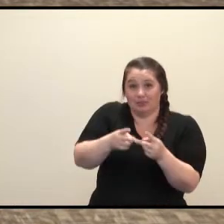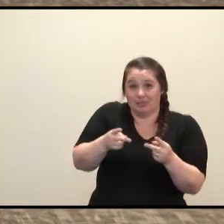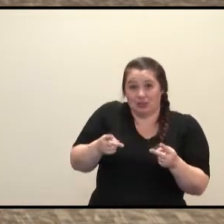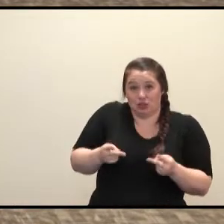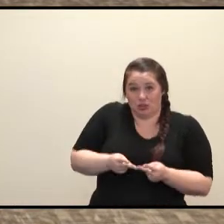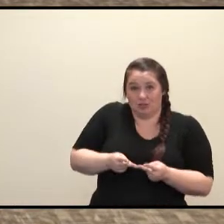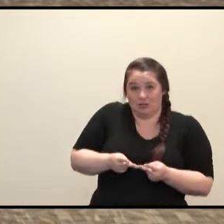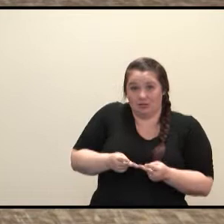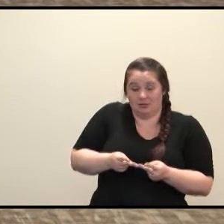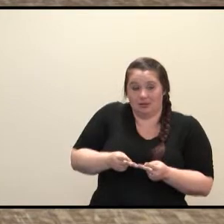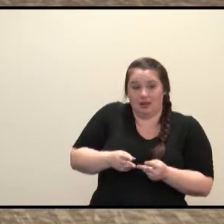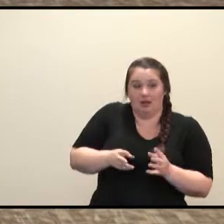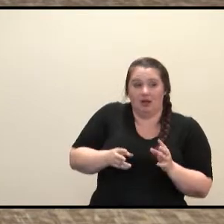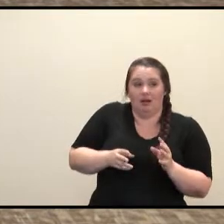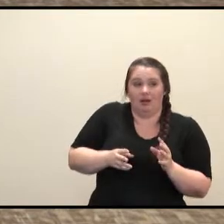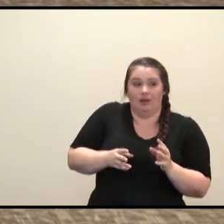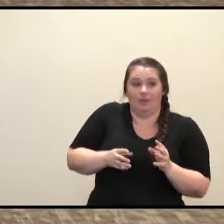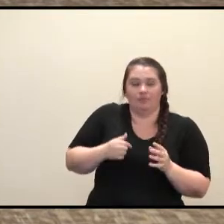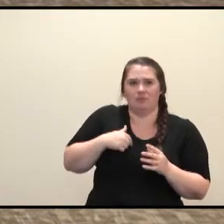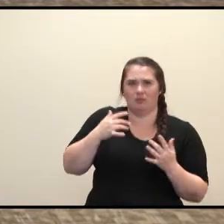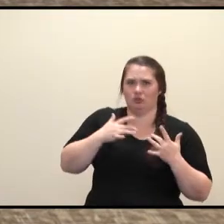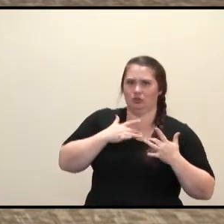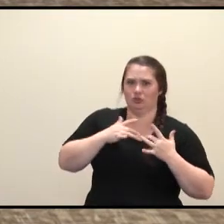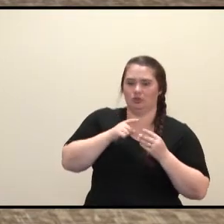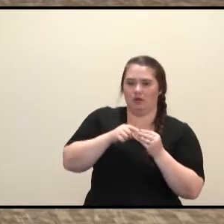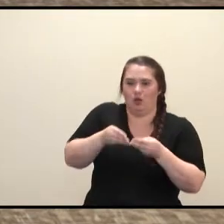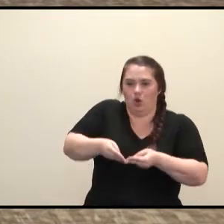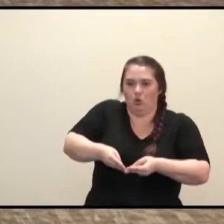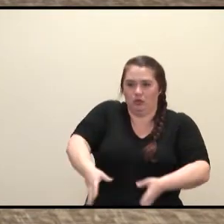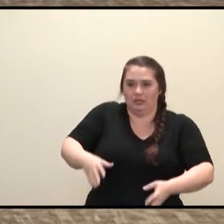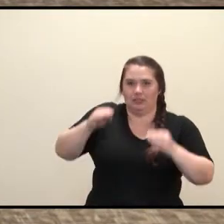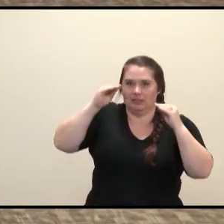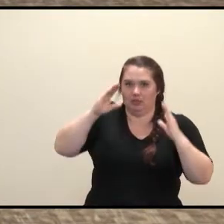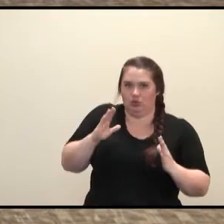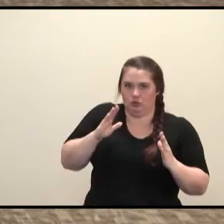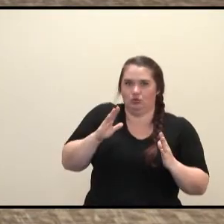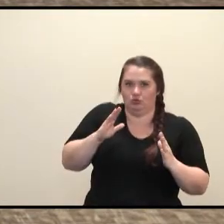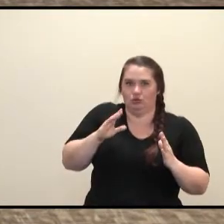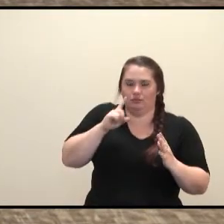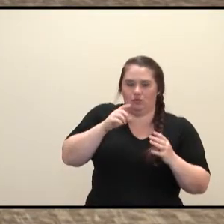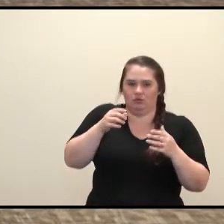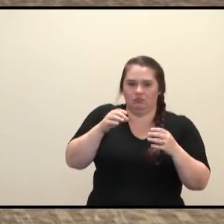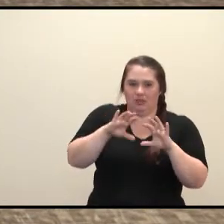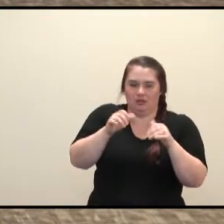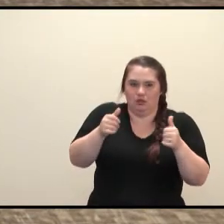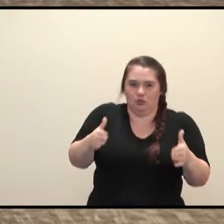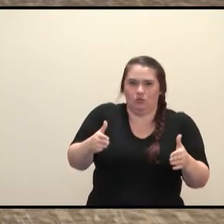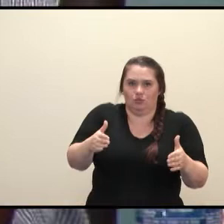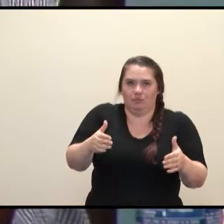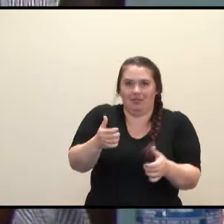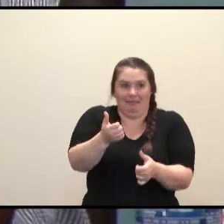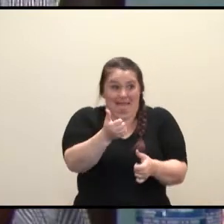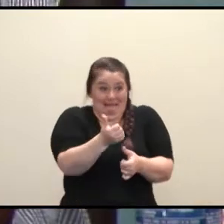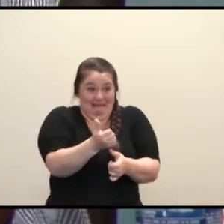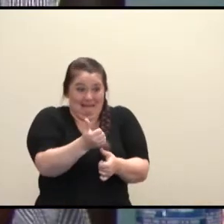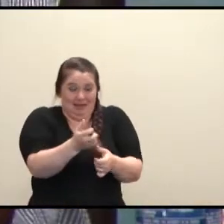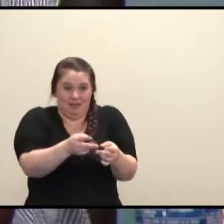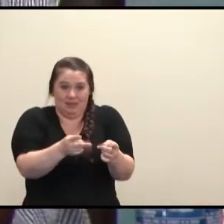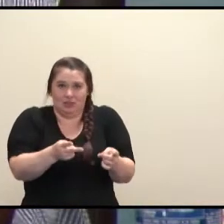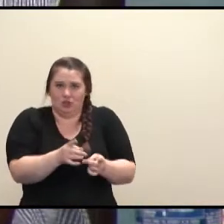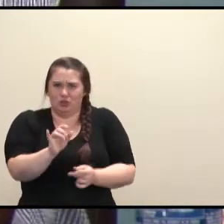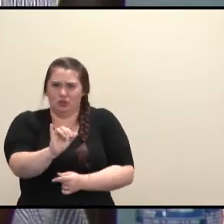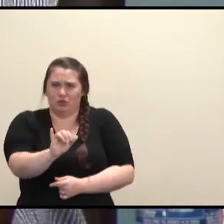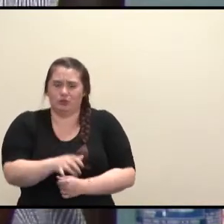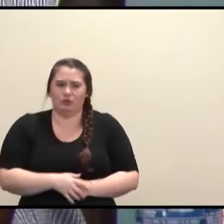be through attrition. So we're not losing any teachers, and classroom sizes will stay the same. And the aide positions will